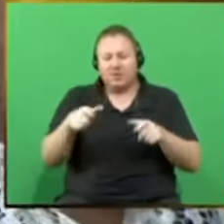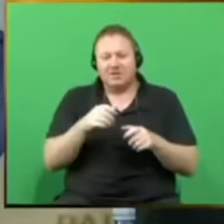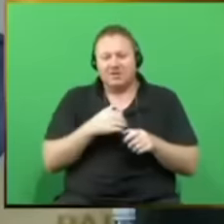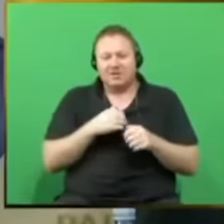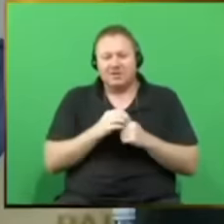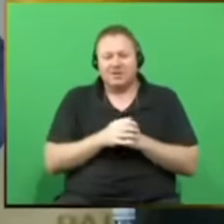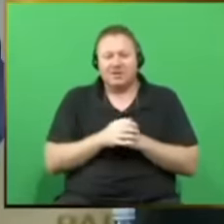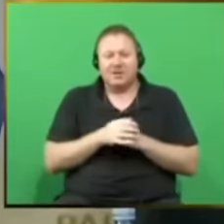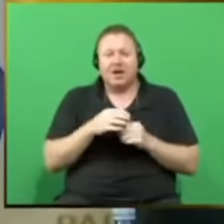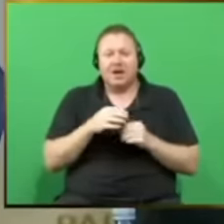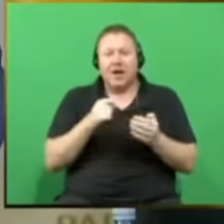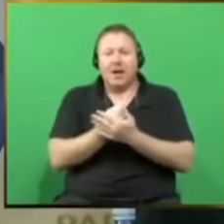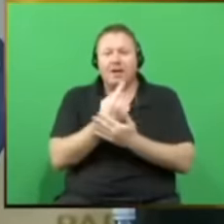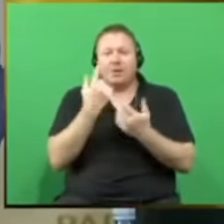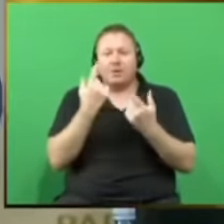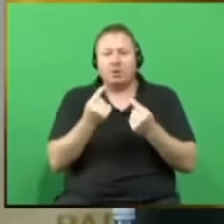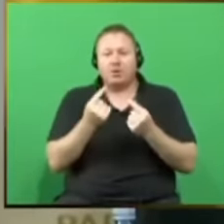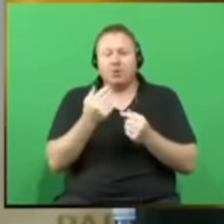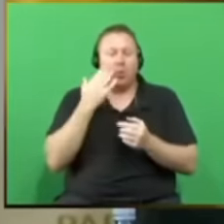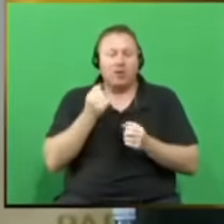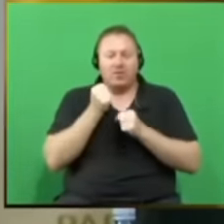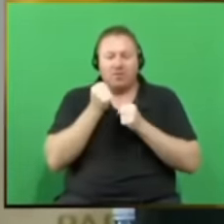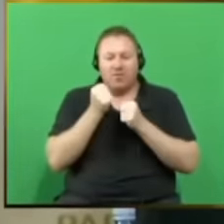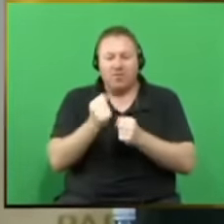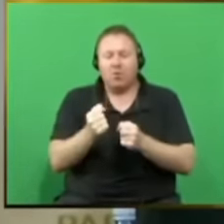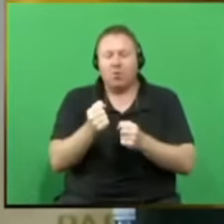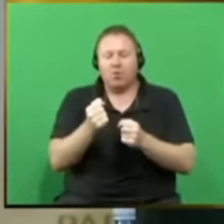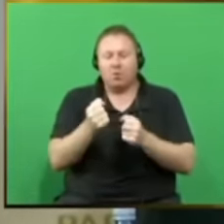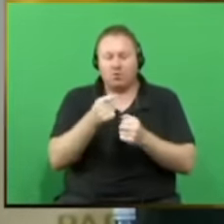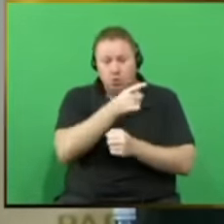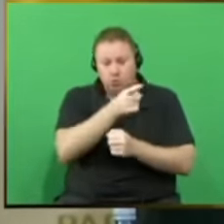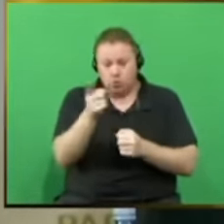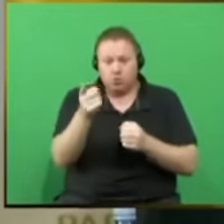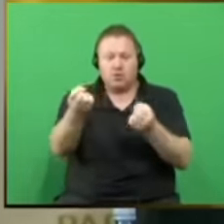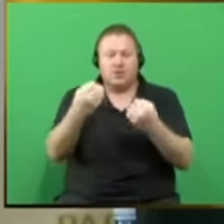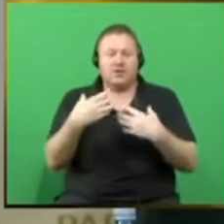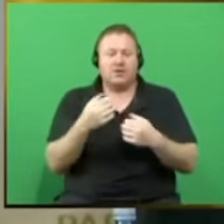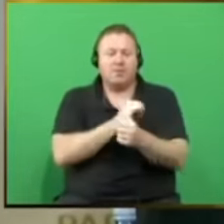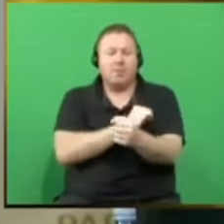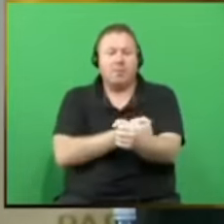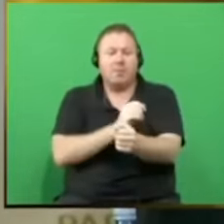what we'll do when we force you to give us the power of policing.